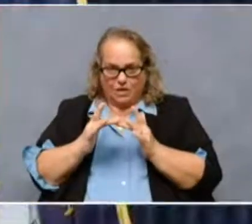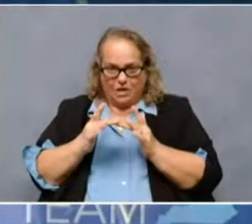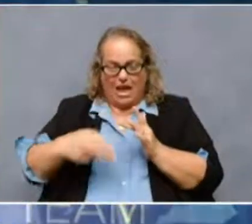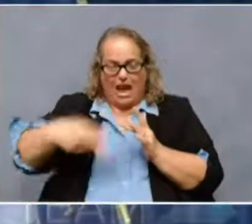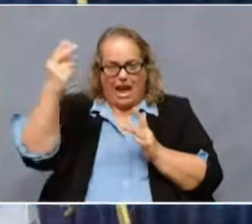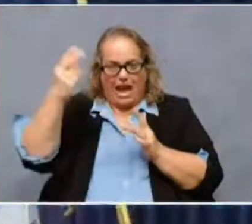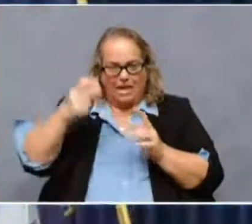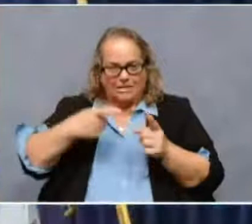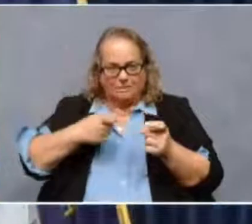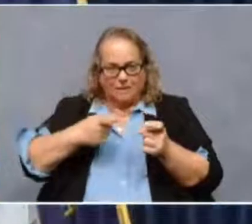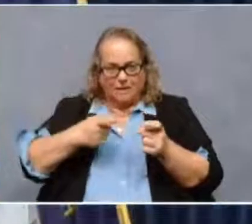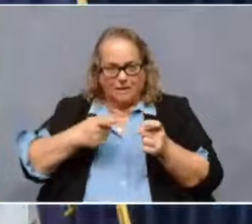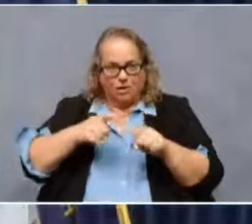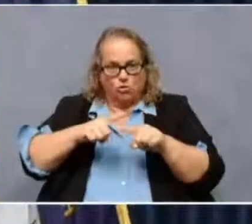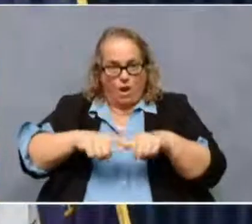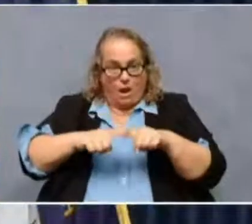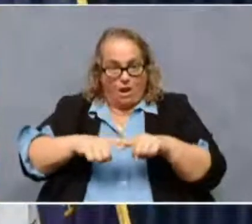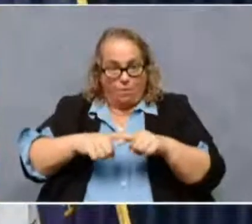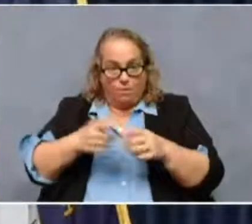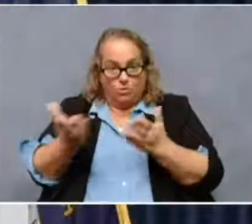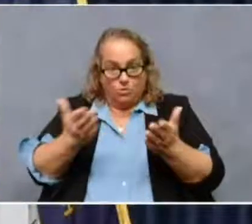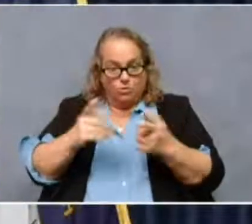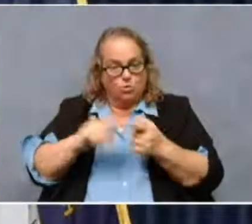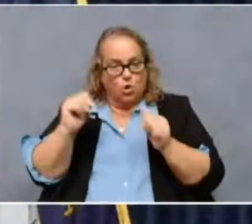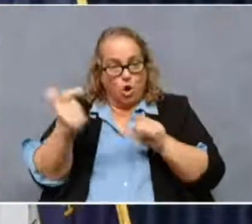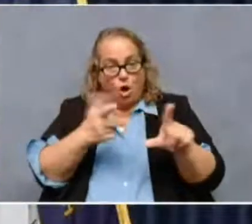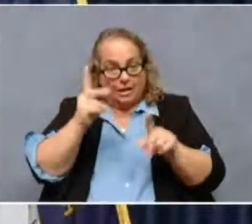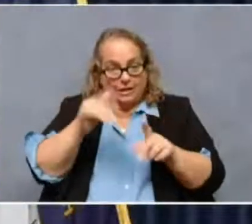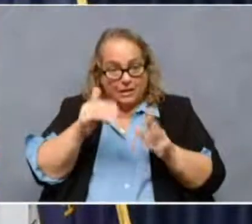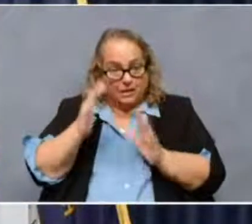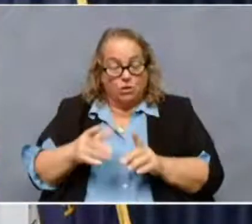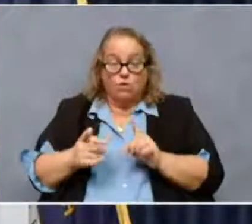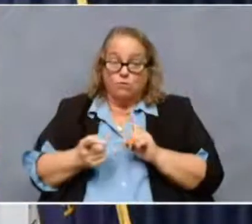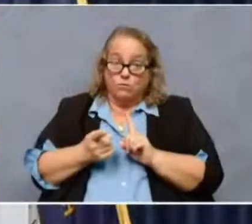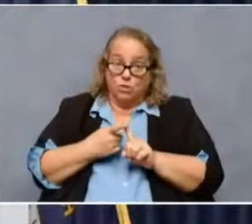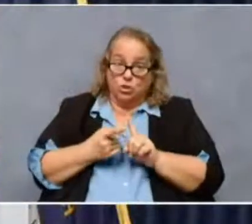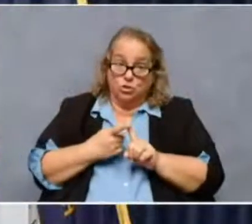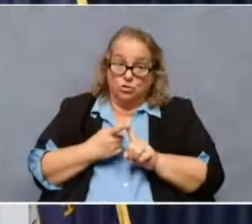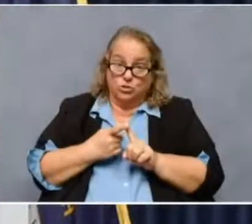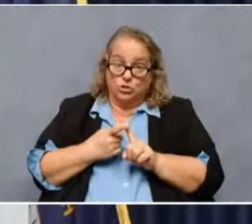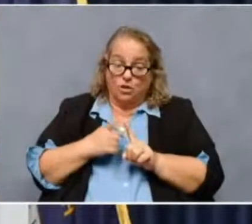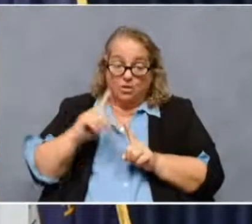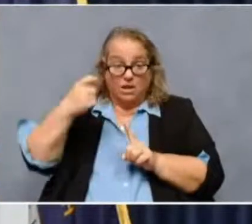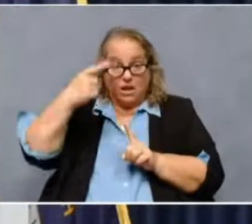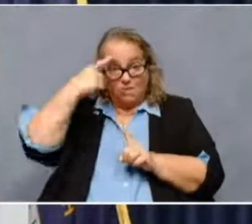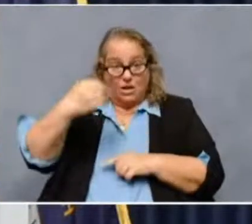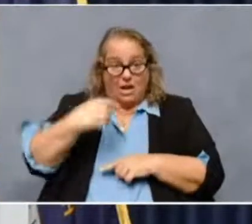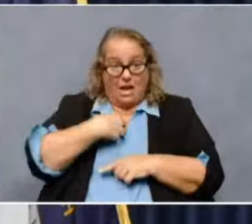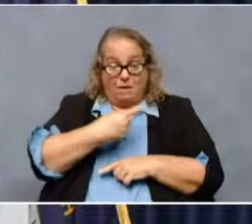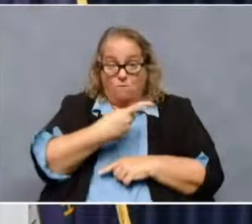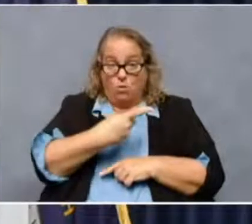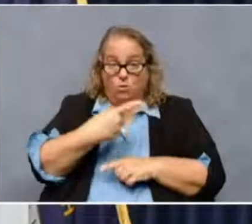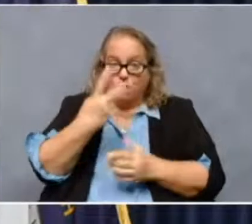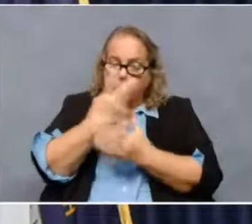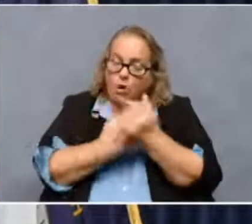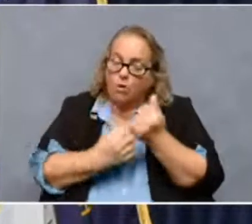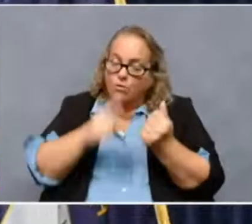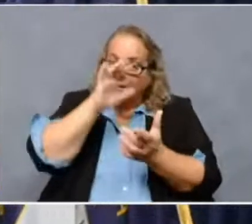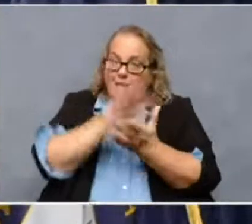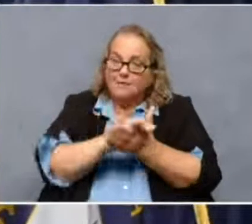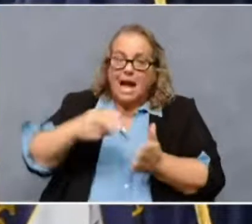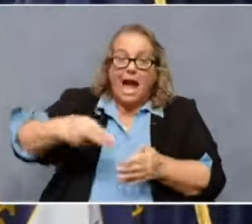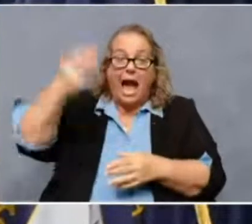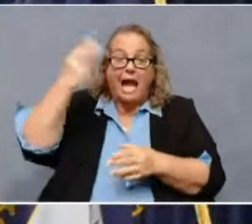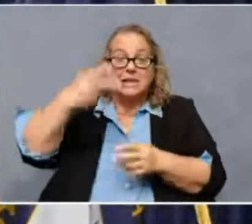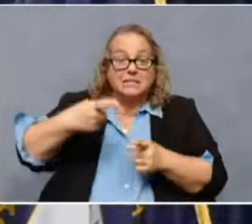internet service to all Kentuckians. First and foremost, the governor and I both believe that high-speed, affordable